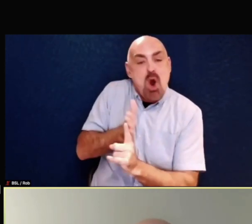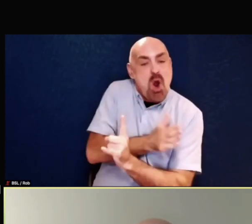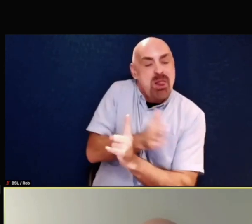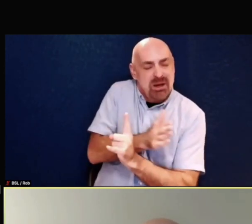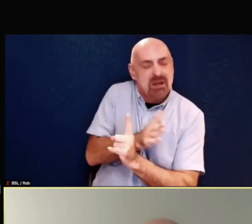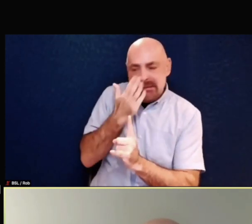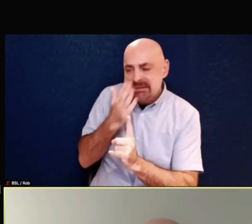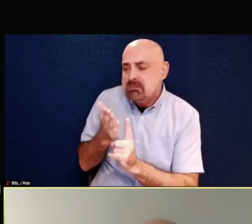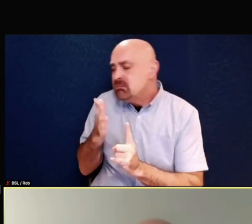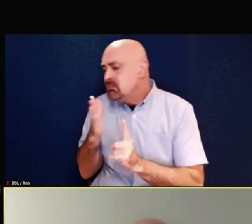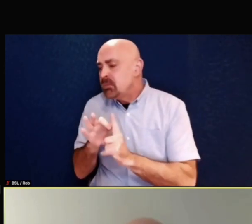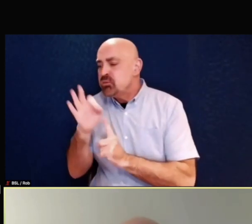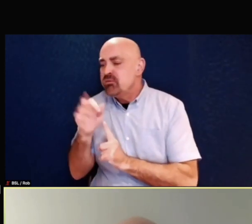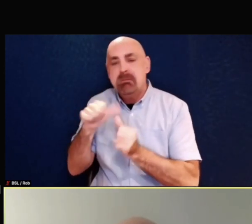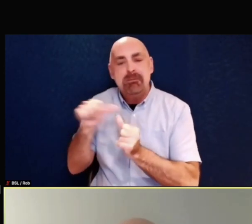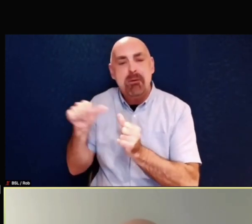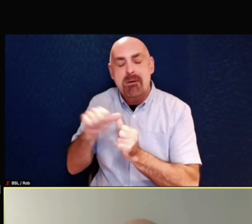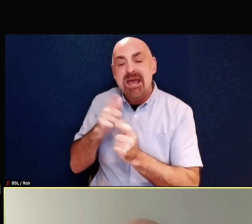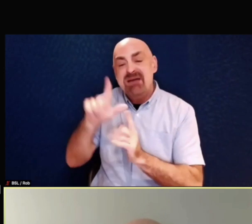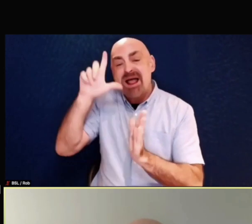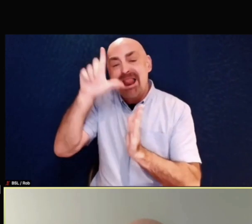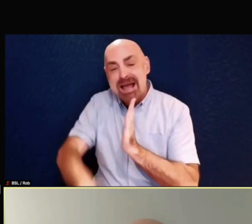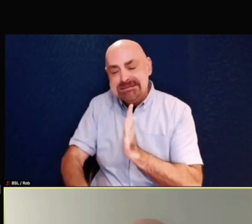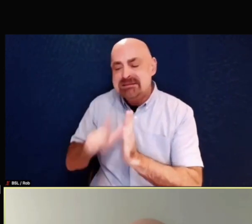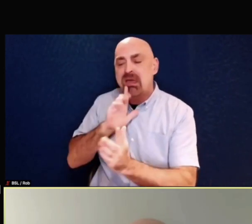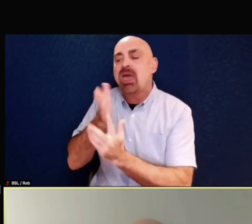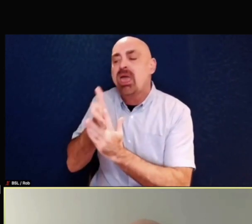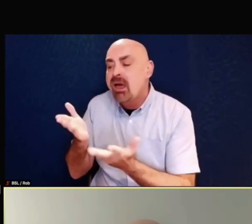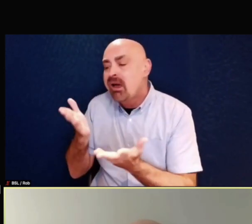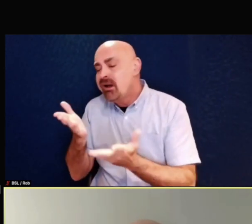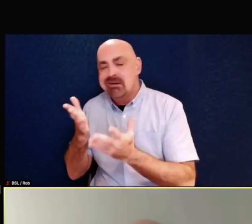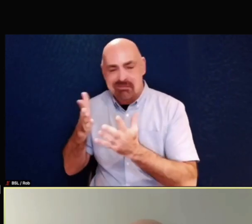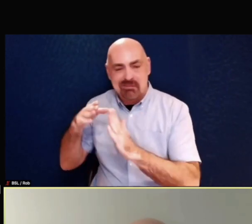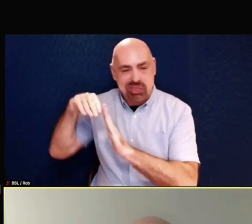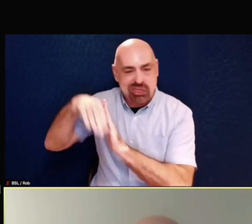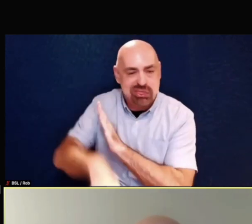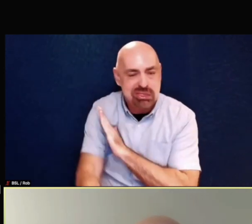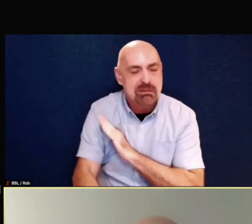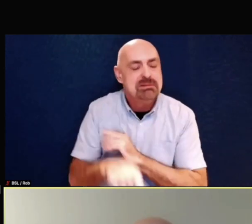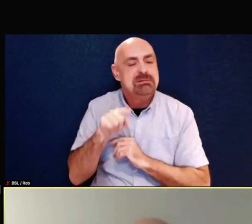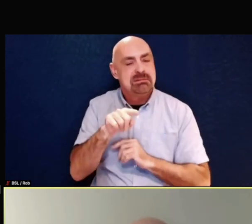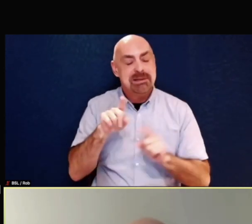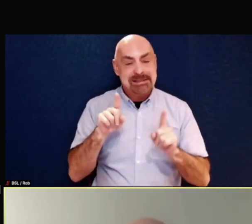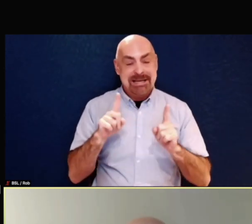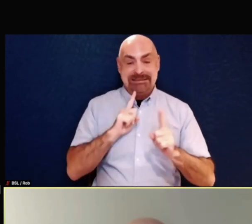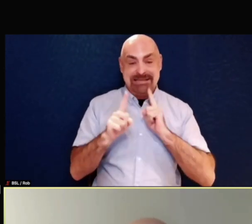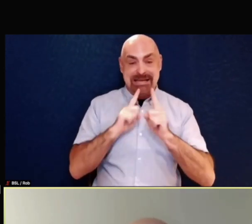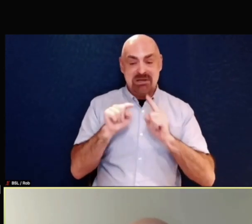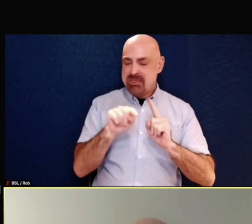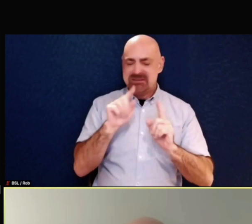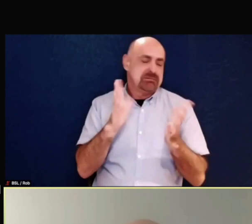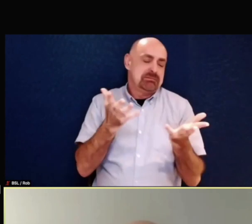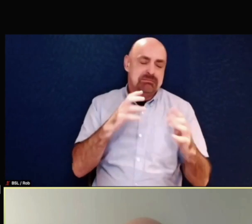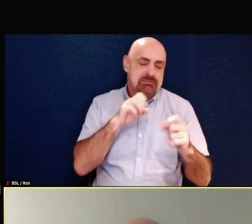rate of return than if we intervene later. The The data doesn't all support this. This is a schematic. This